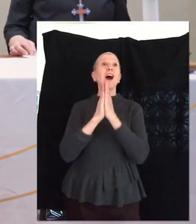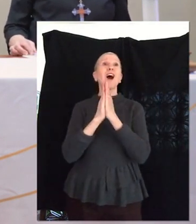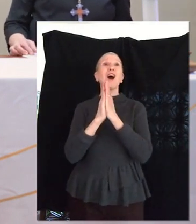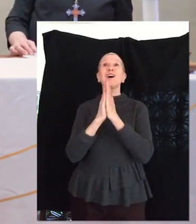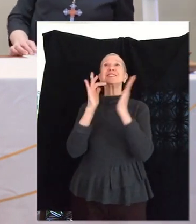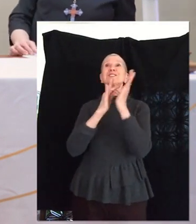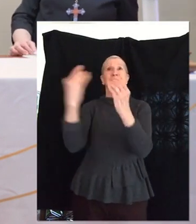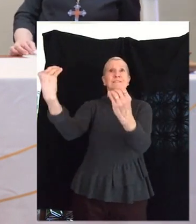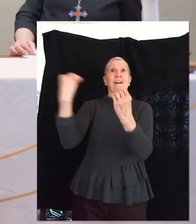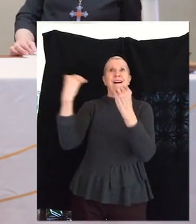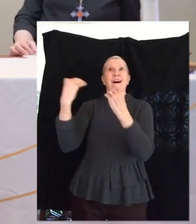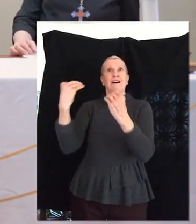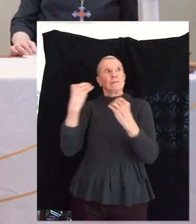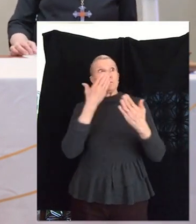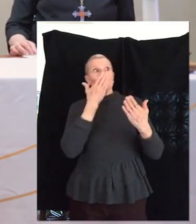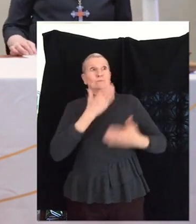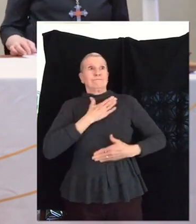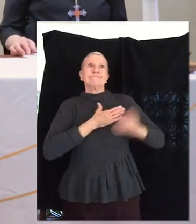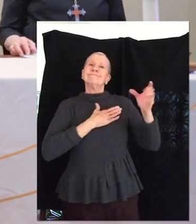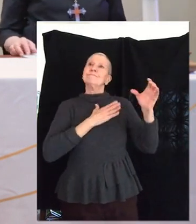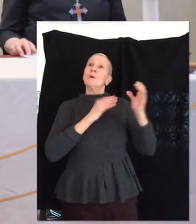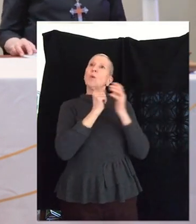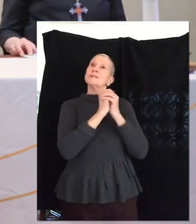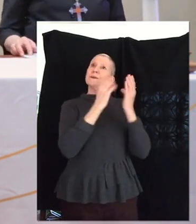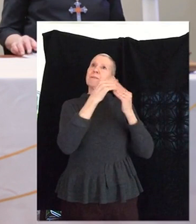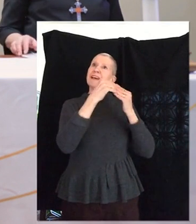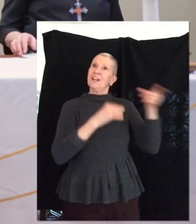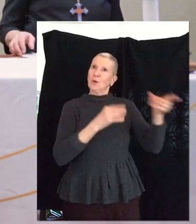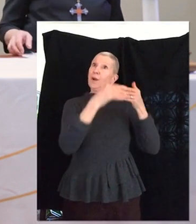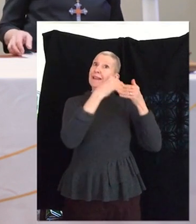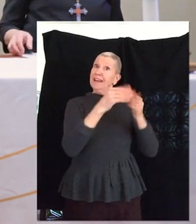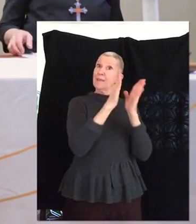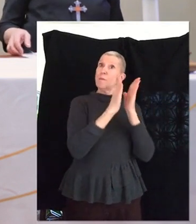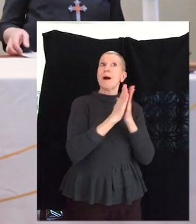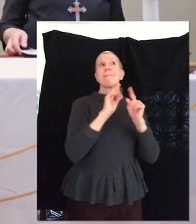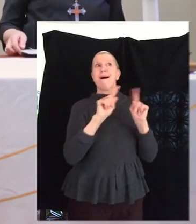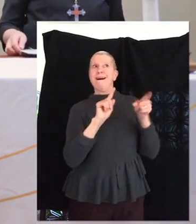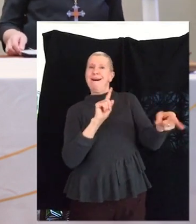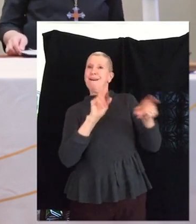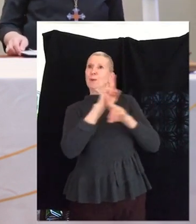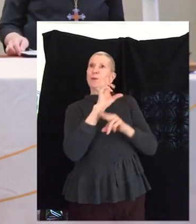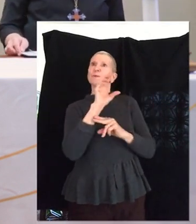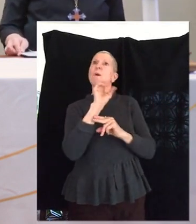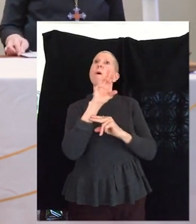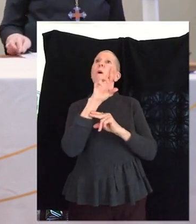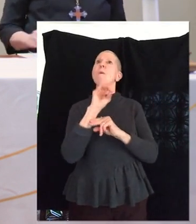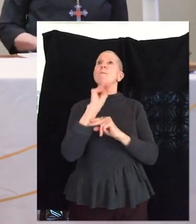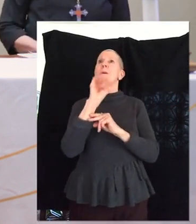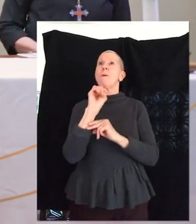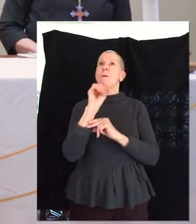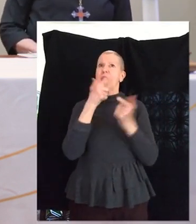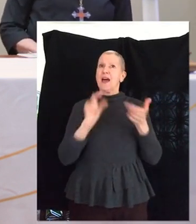taught us. We are grateful to our worship leader who will lead us in this prayer in the Oromo language.